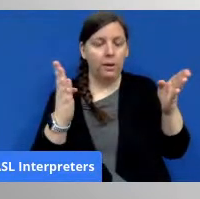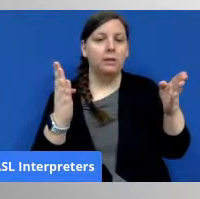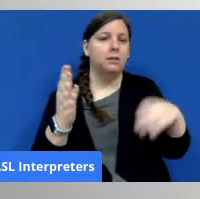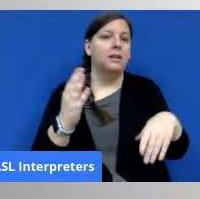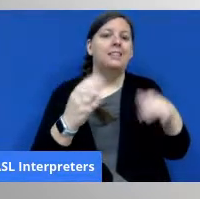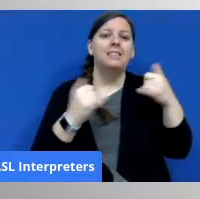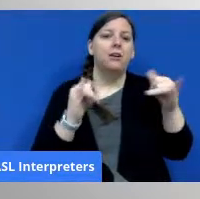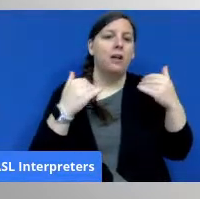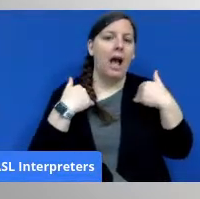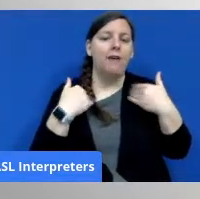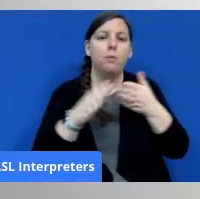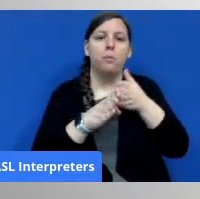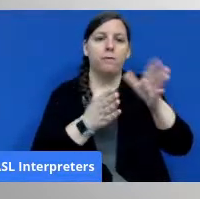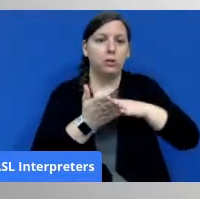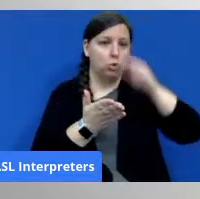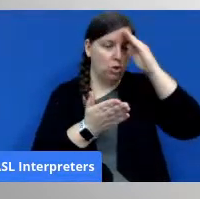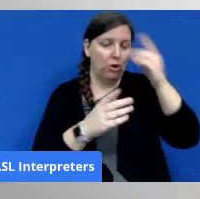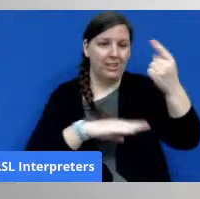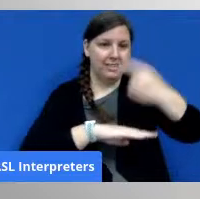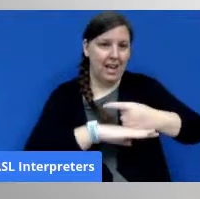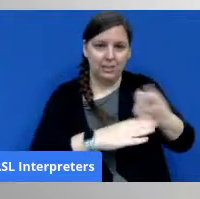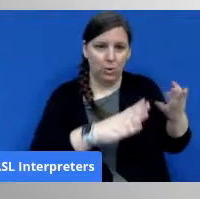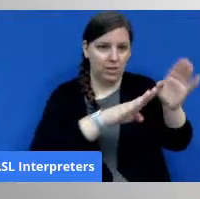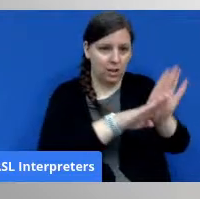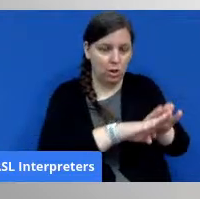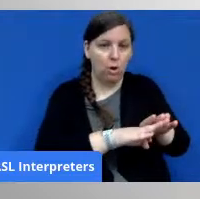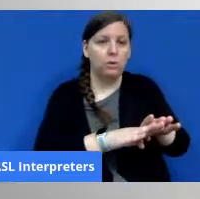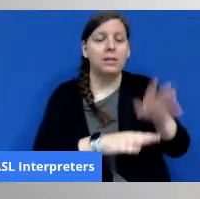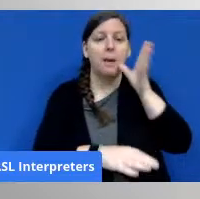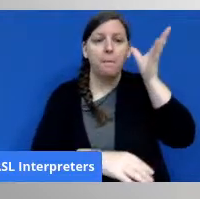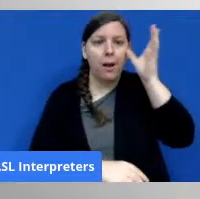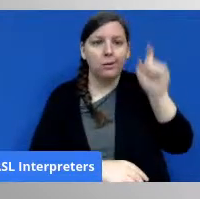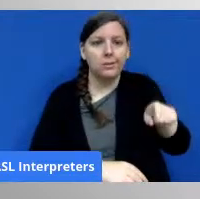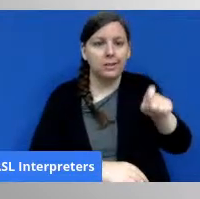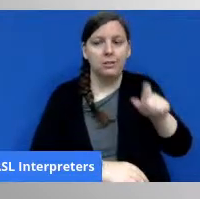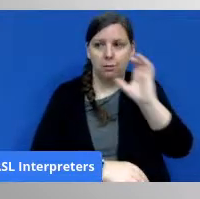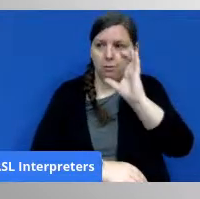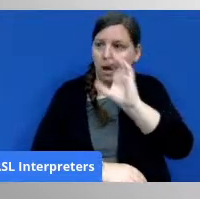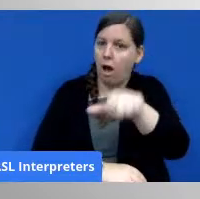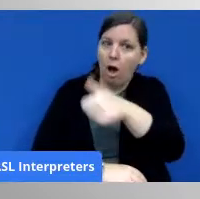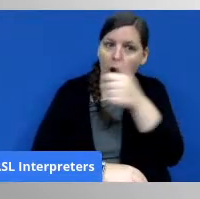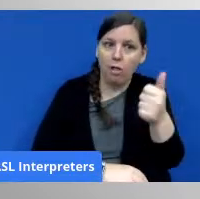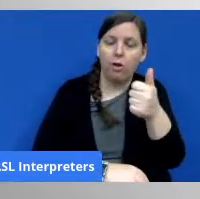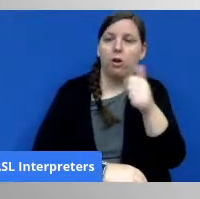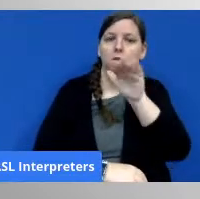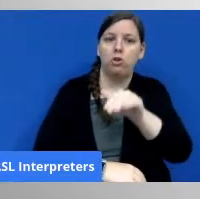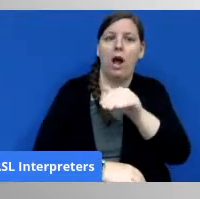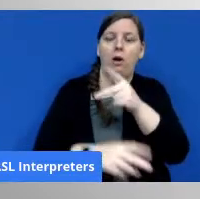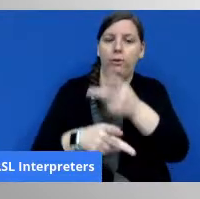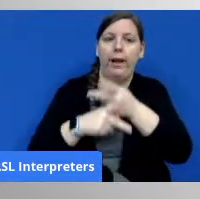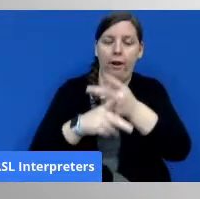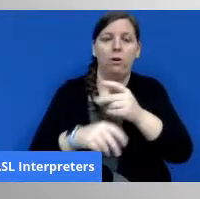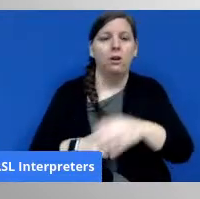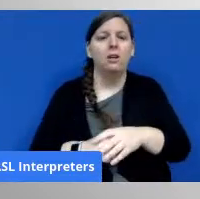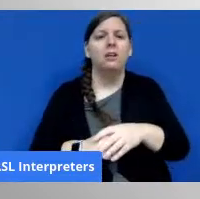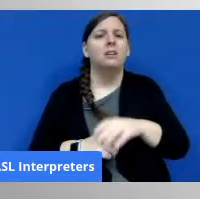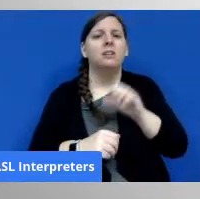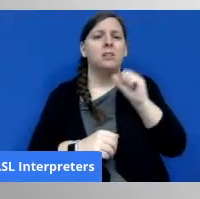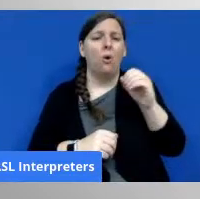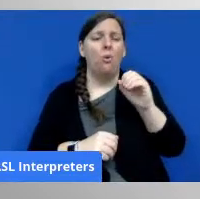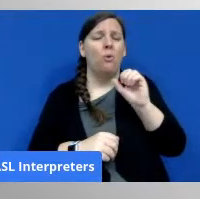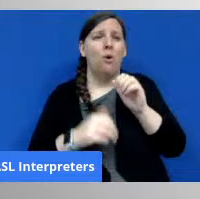That's a best case scenario. So the point is, lots of people, almost everyone, relies on what I would call a patchwork approach to